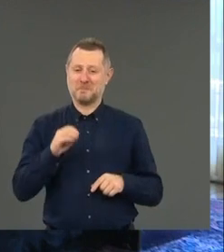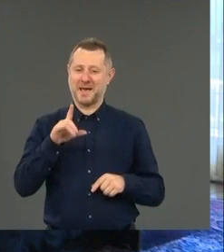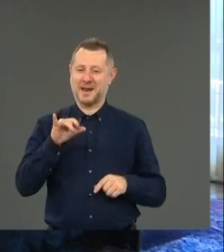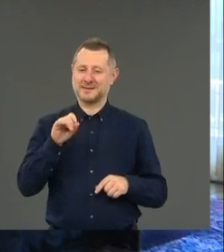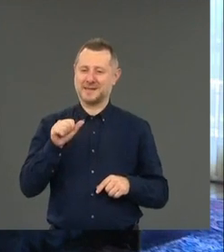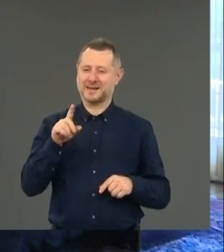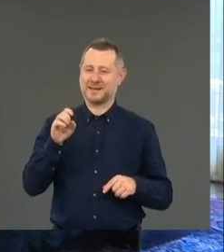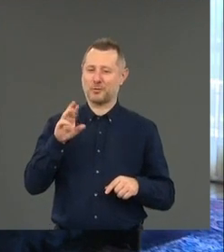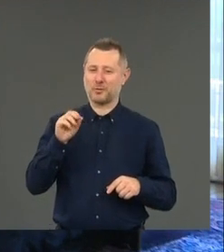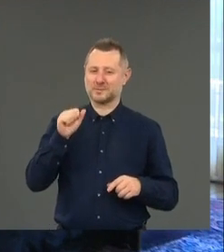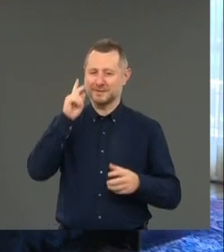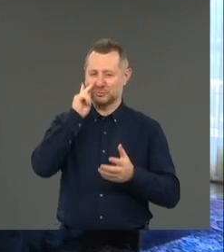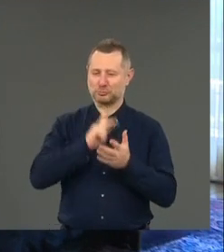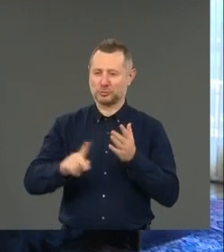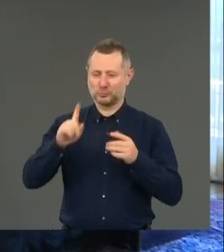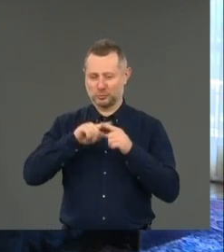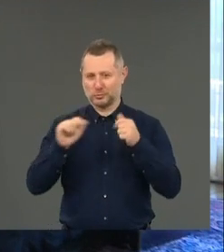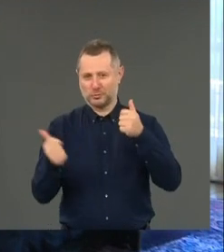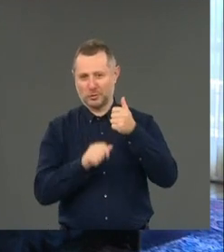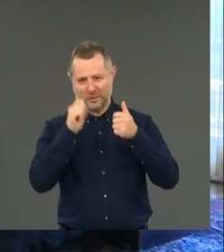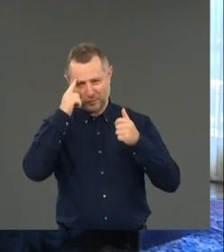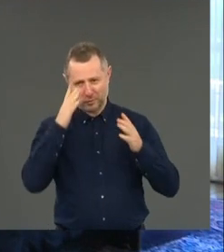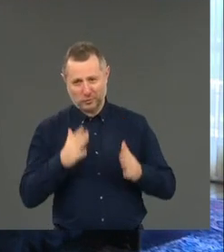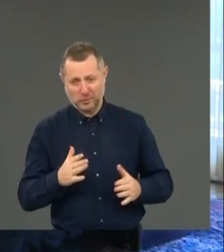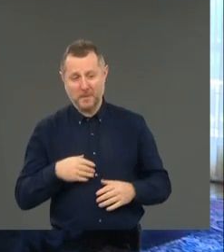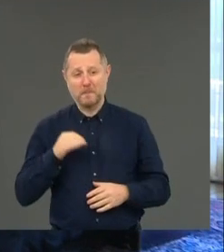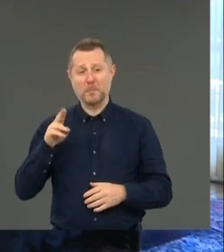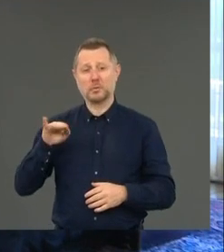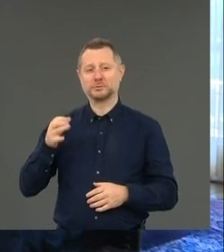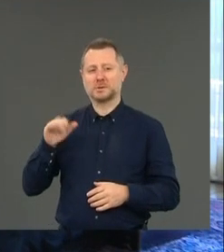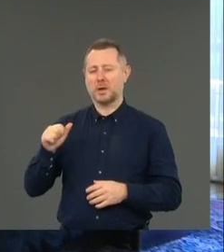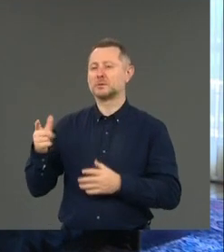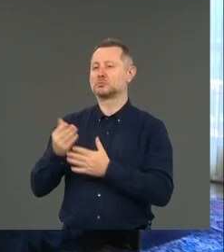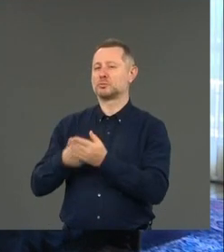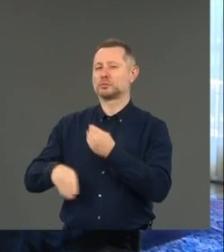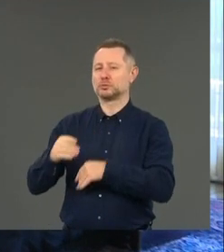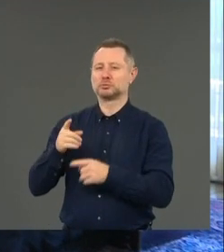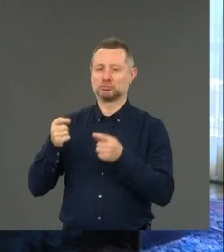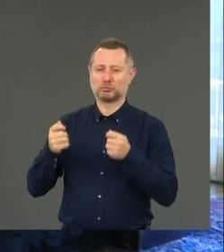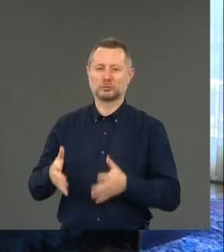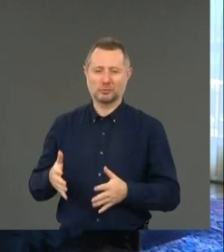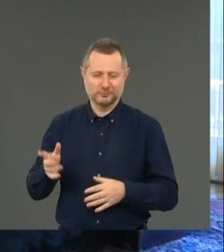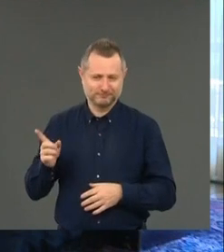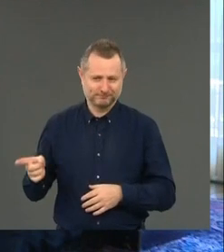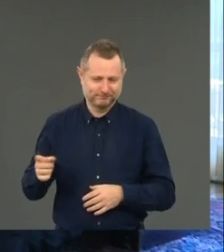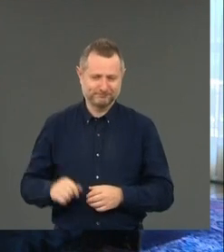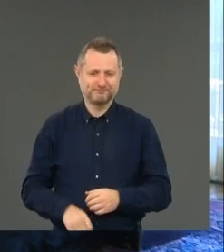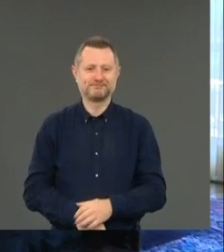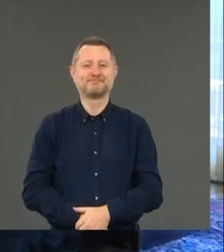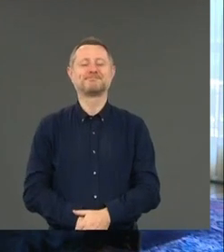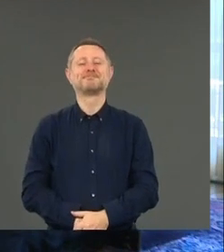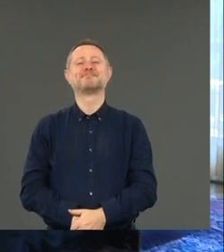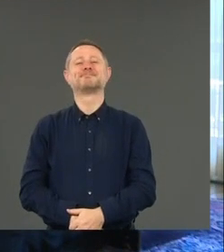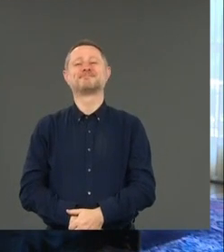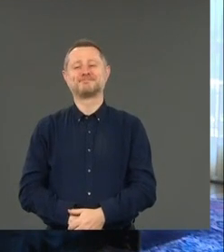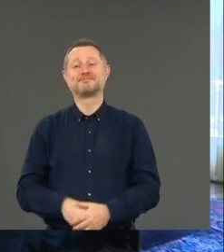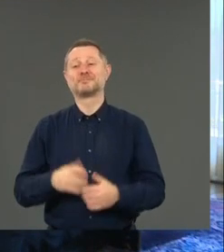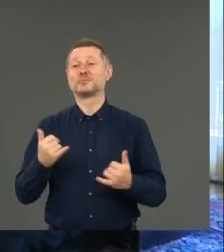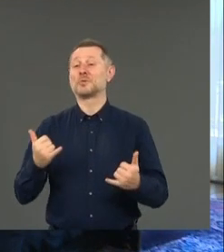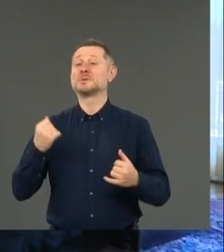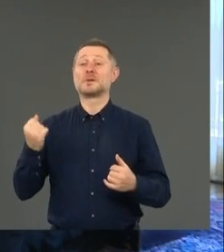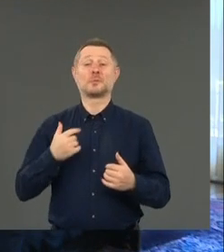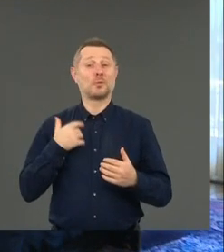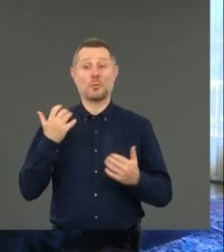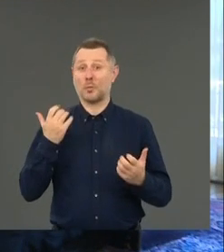Secretary to the Governor. To my right, Robert Mejica, Budget Director for the state of New York. I know today is Saturday